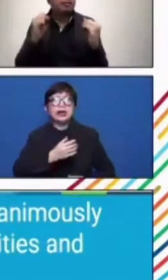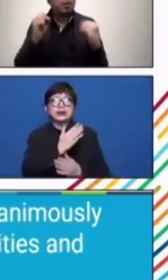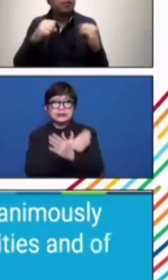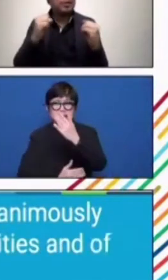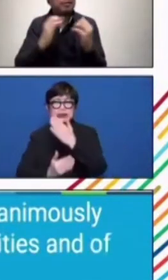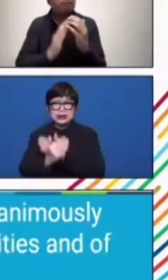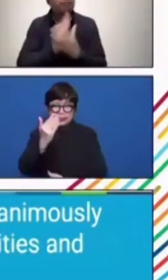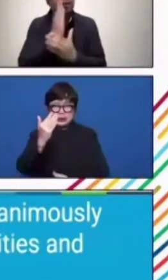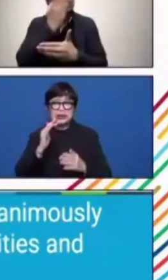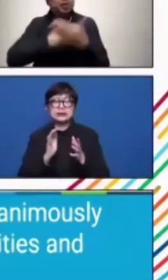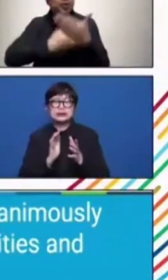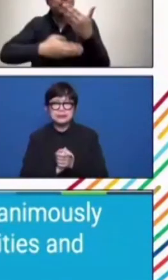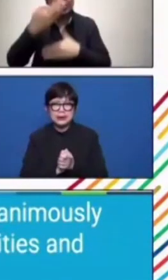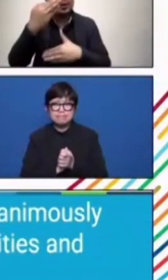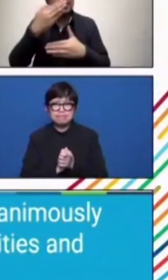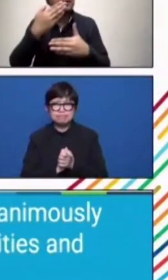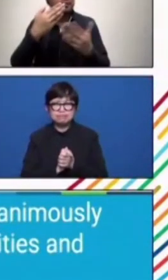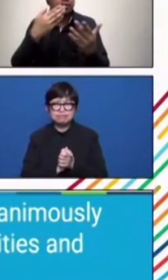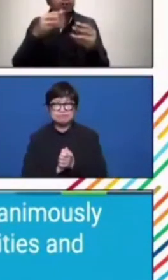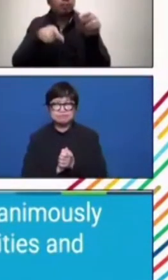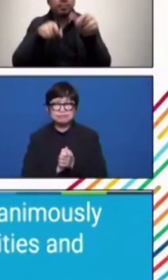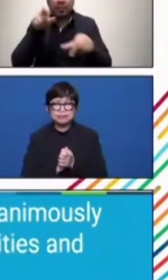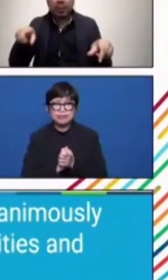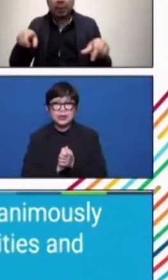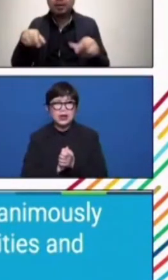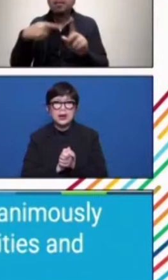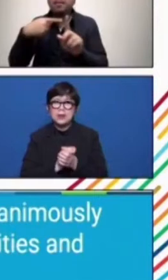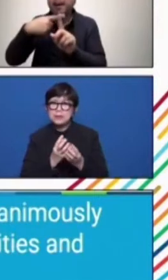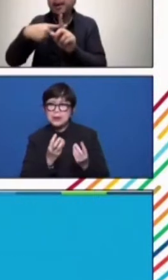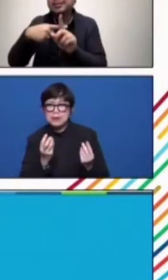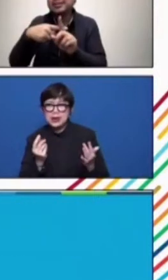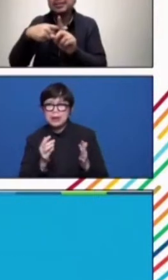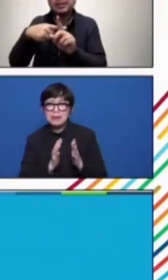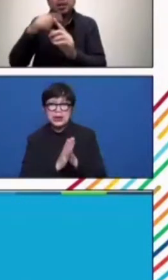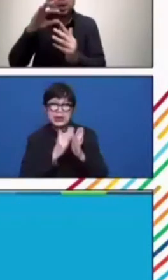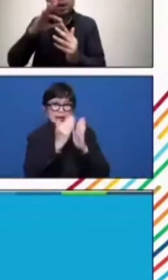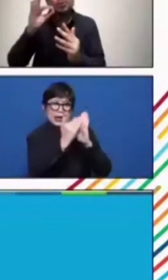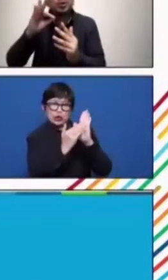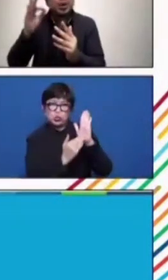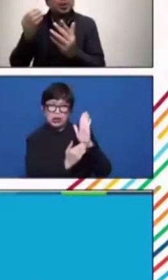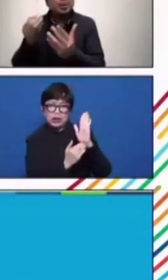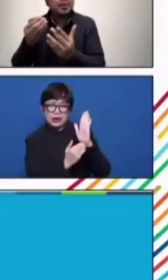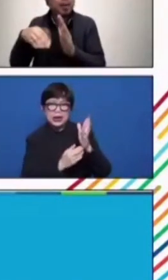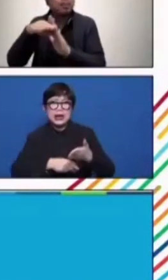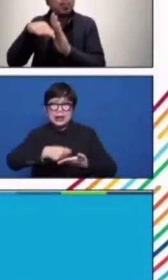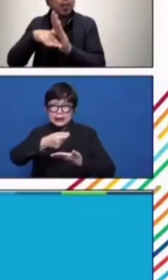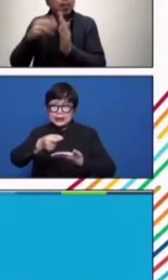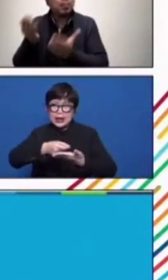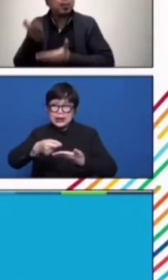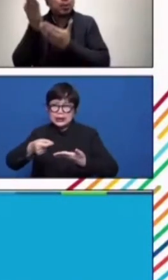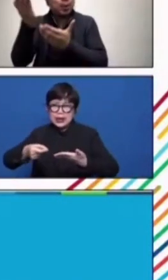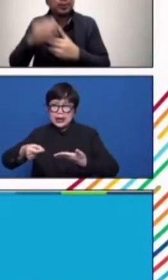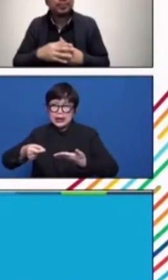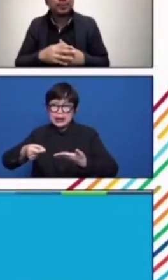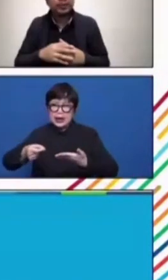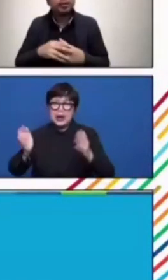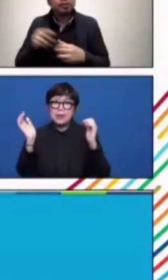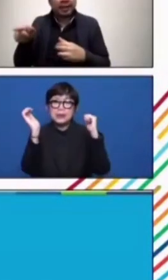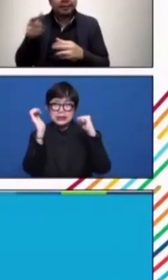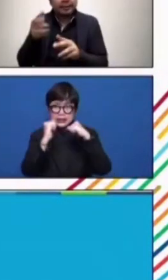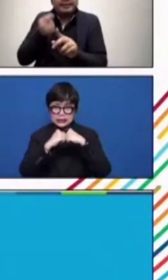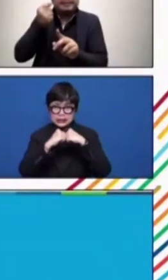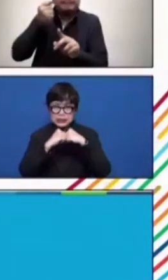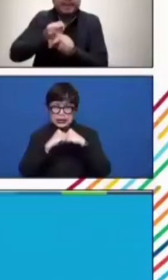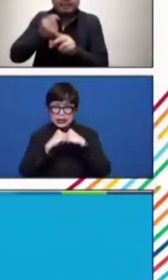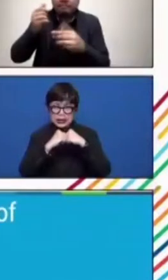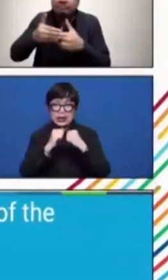protocol selfie was the first human rights treaty in the 21st century and was also one of